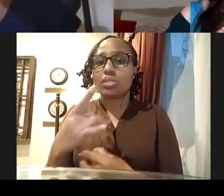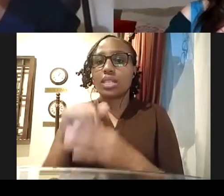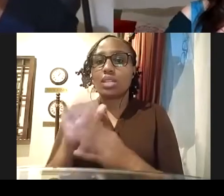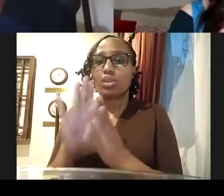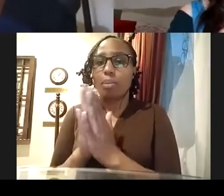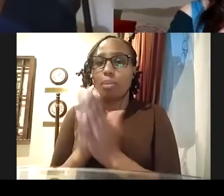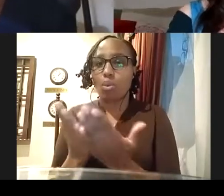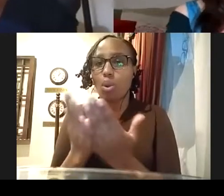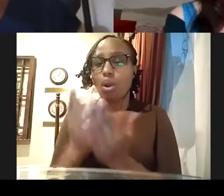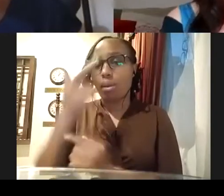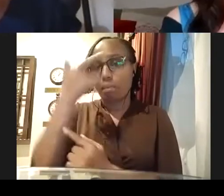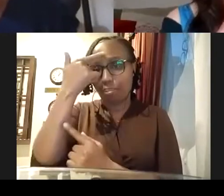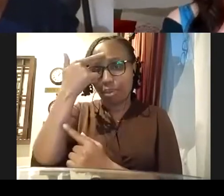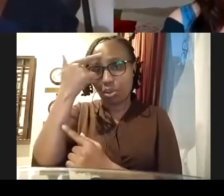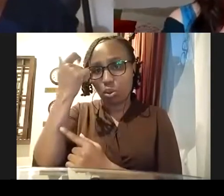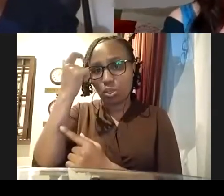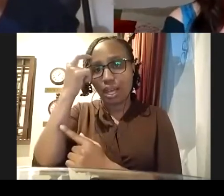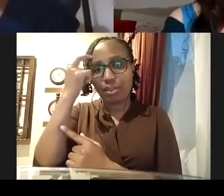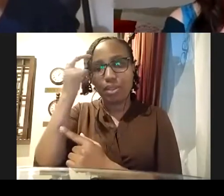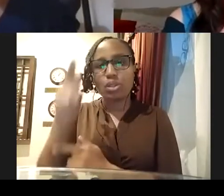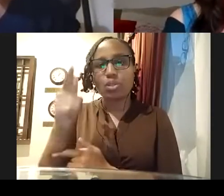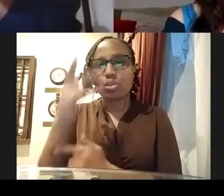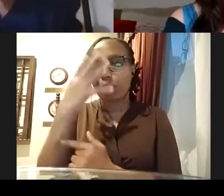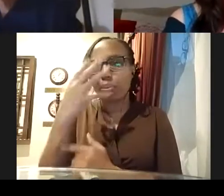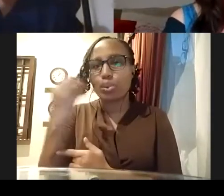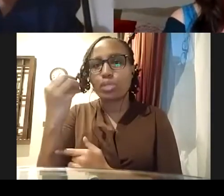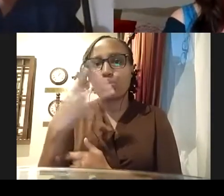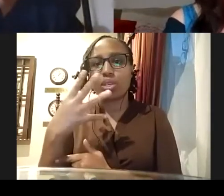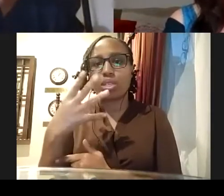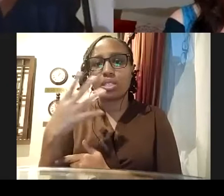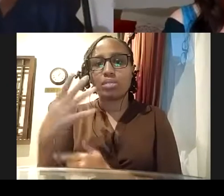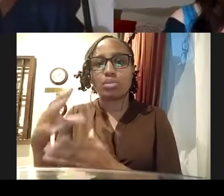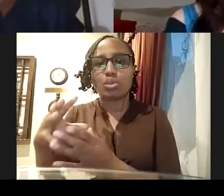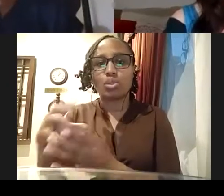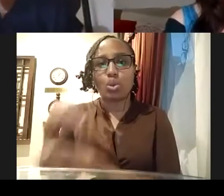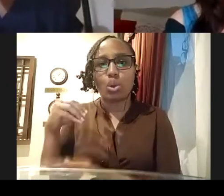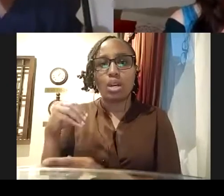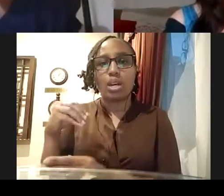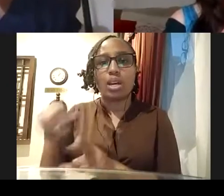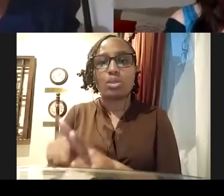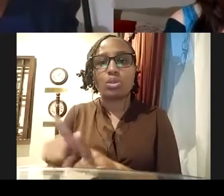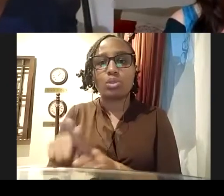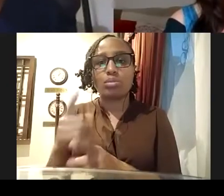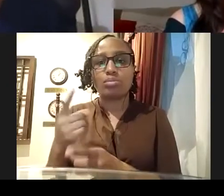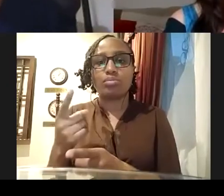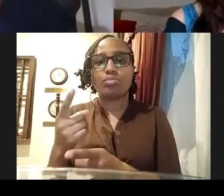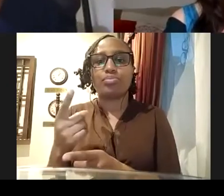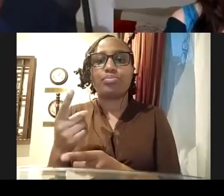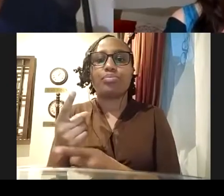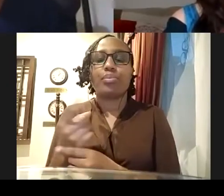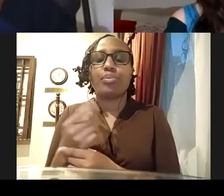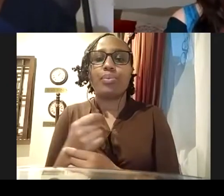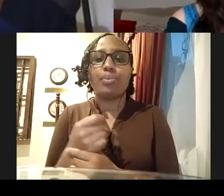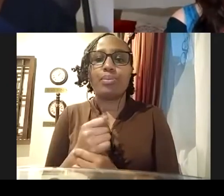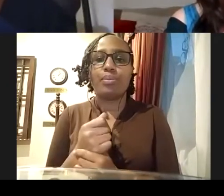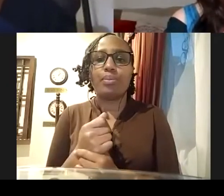because I think they're so beautifully drawn, and I just felt absolutely swept away by them. And